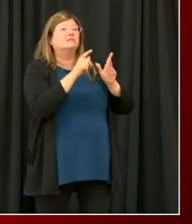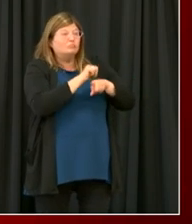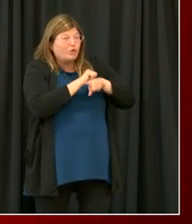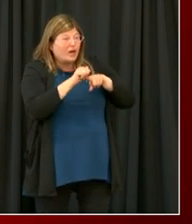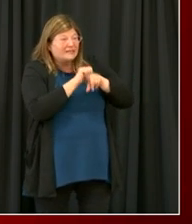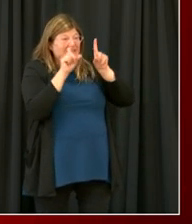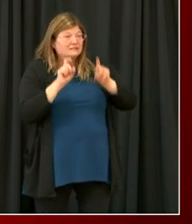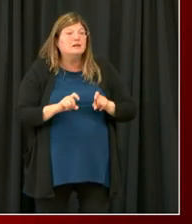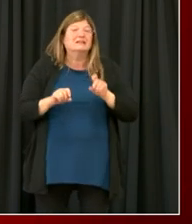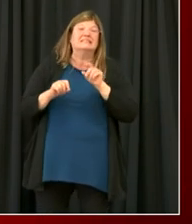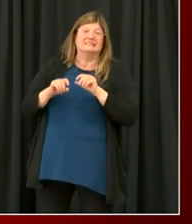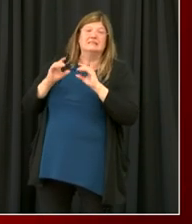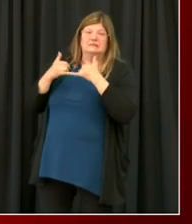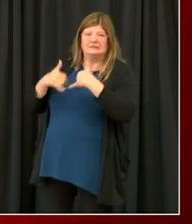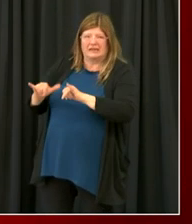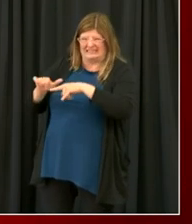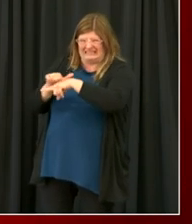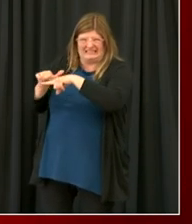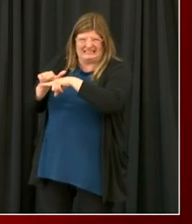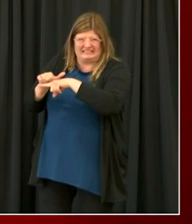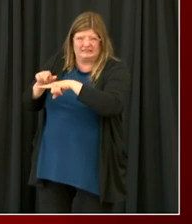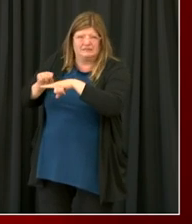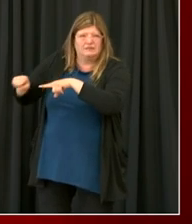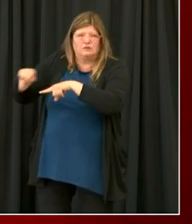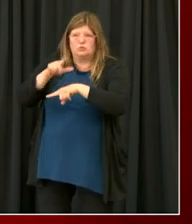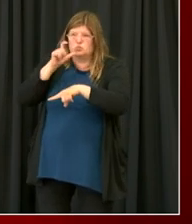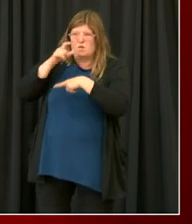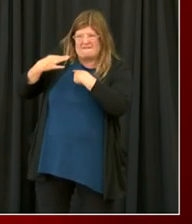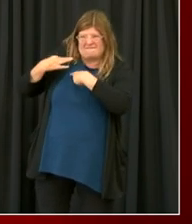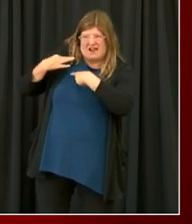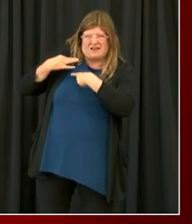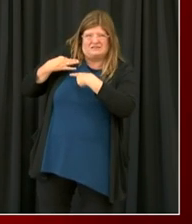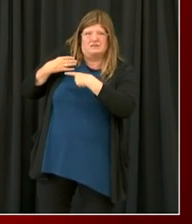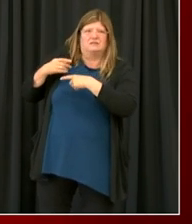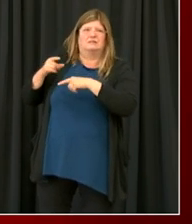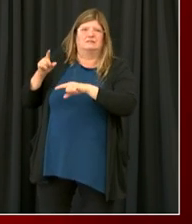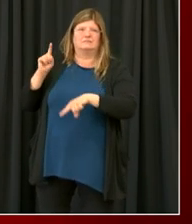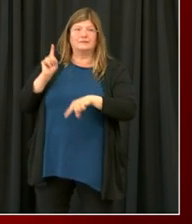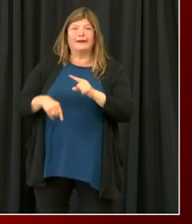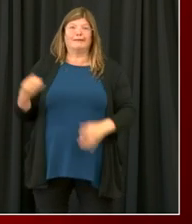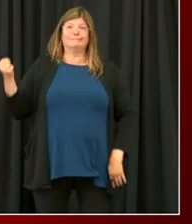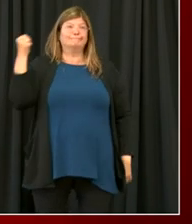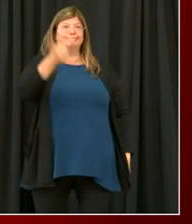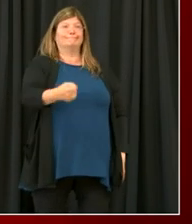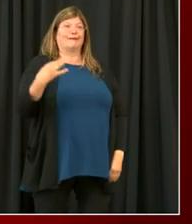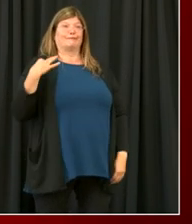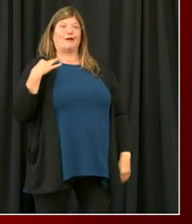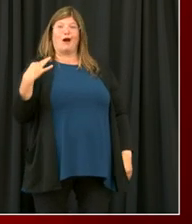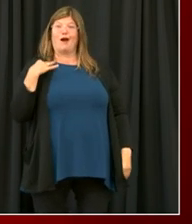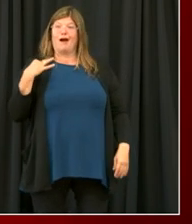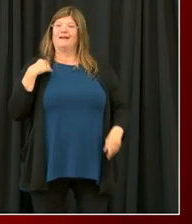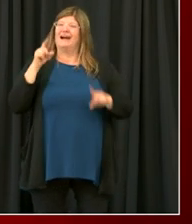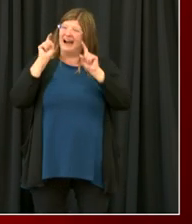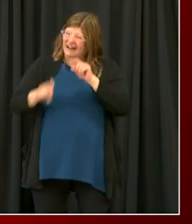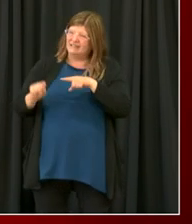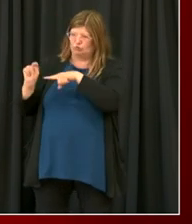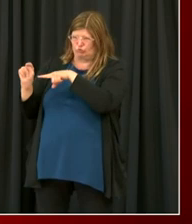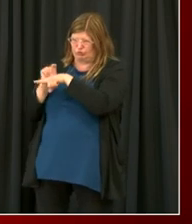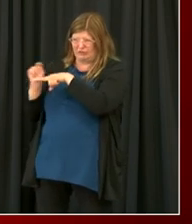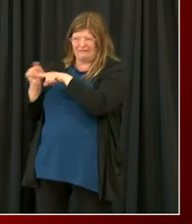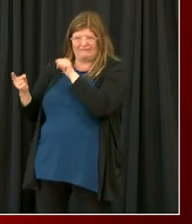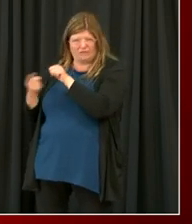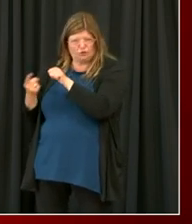forensic science to be able to do the testing. So, that's what I mean by onboarding them. So firefighters Are able